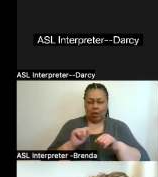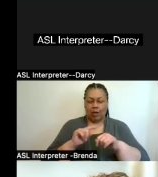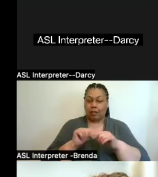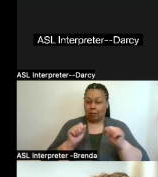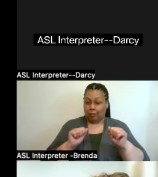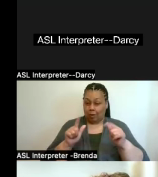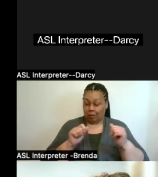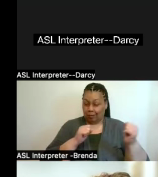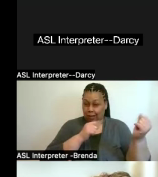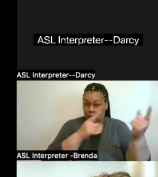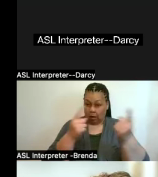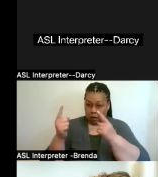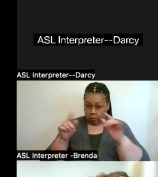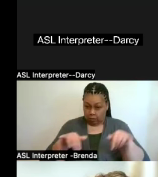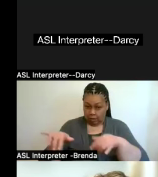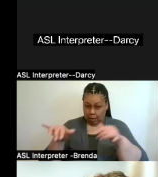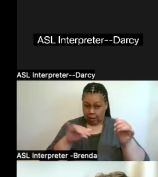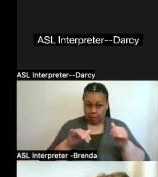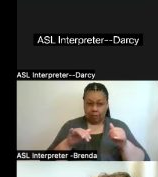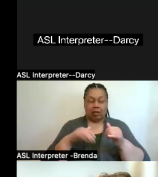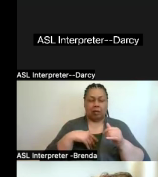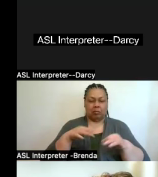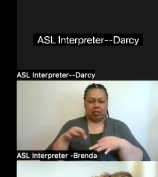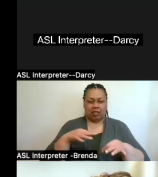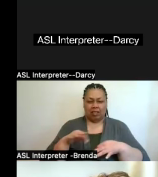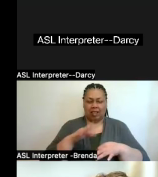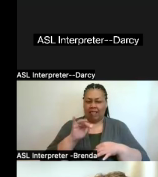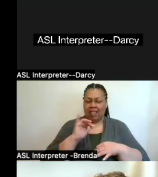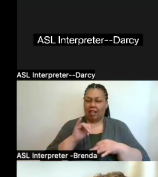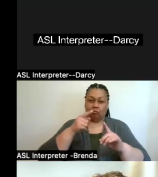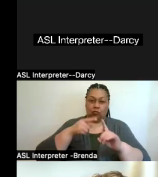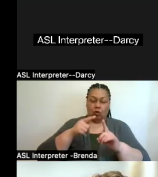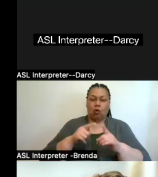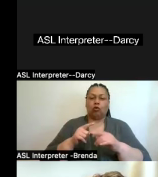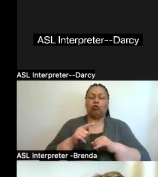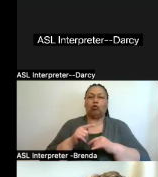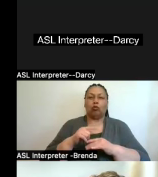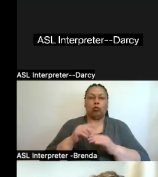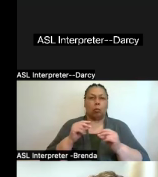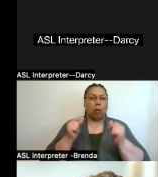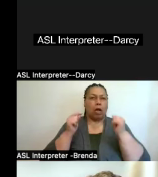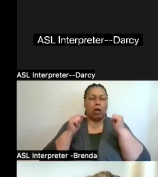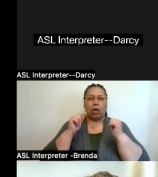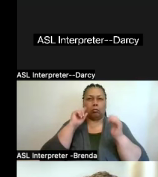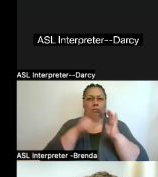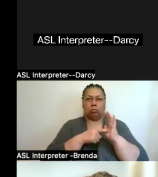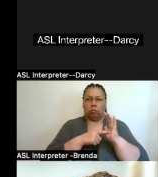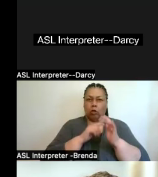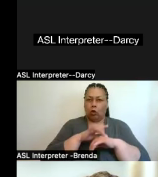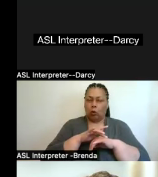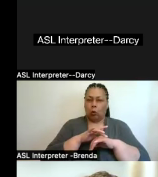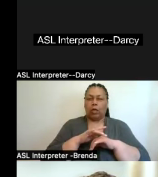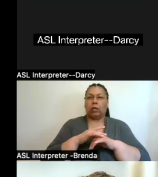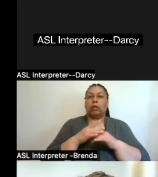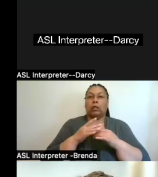page, earthquake early warning aims to rapidly detect that an earthquake is occurring and then issue alerts for incoming